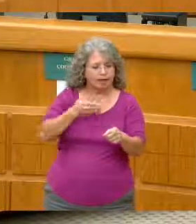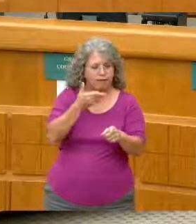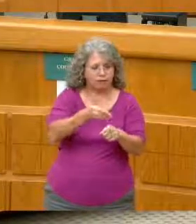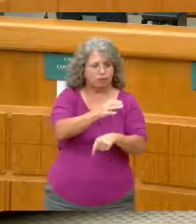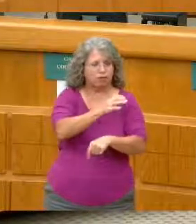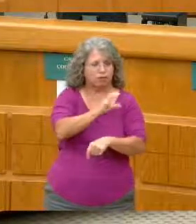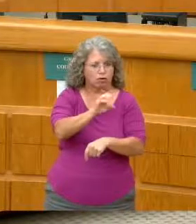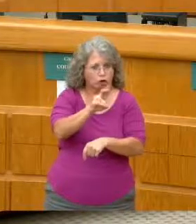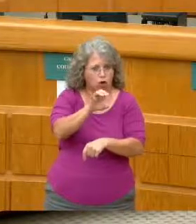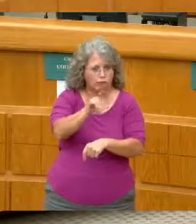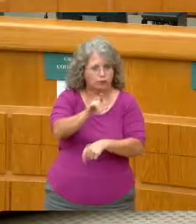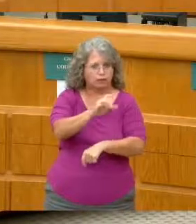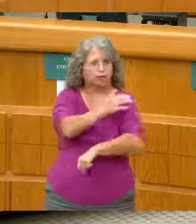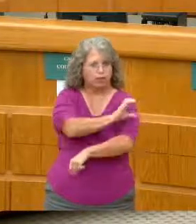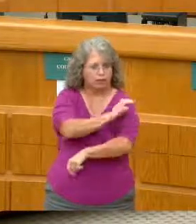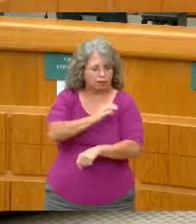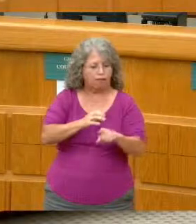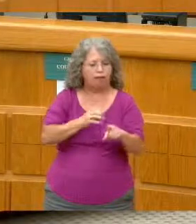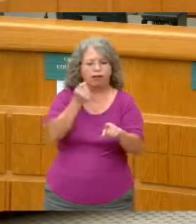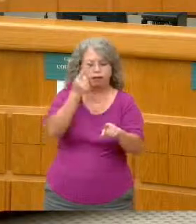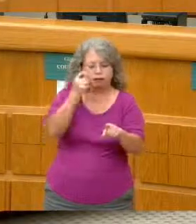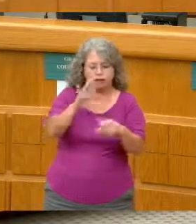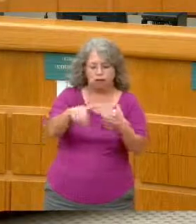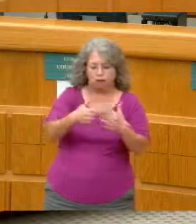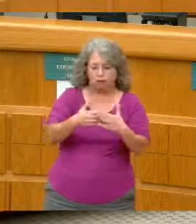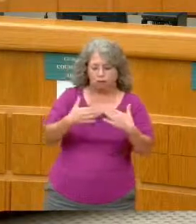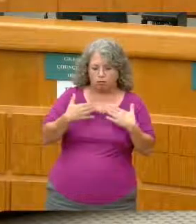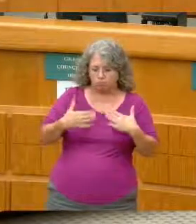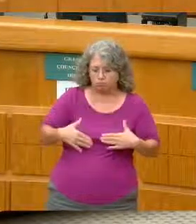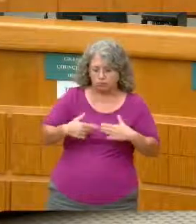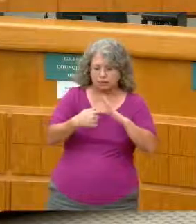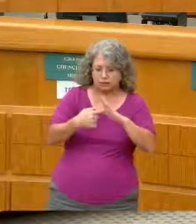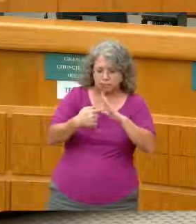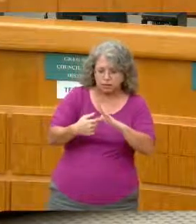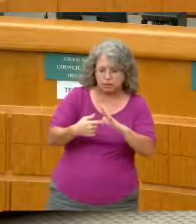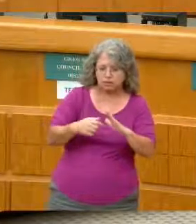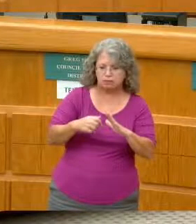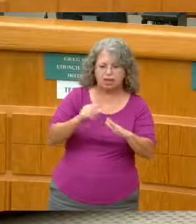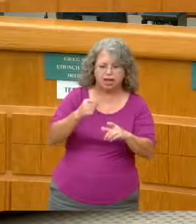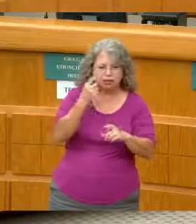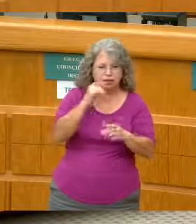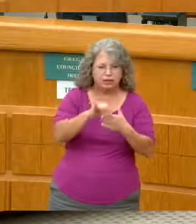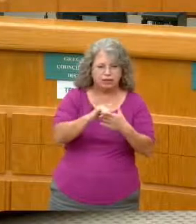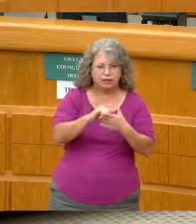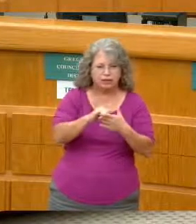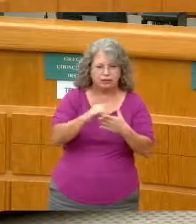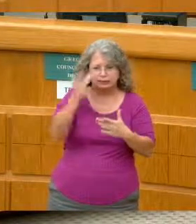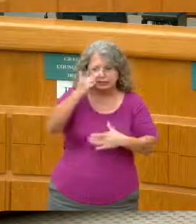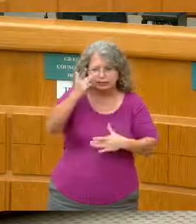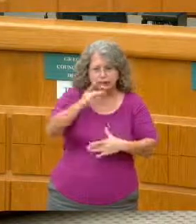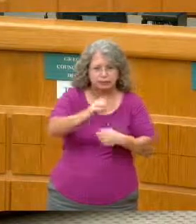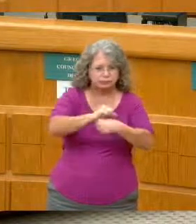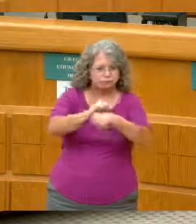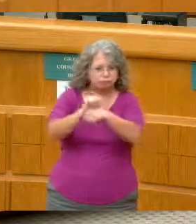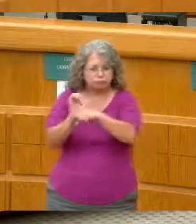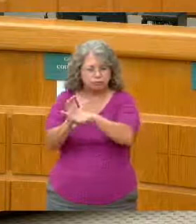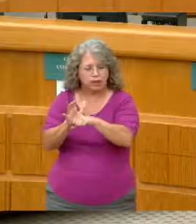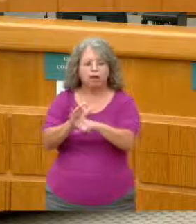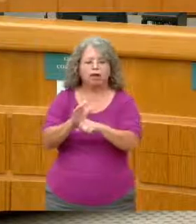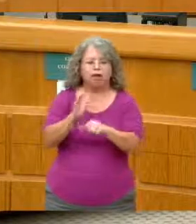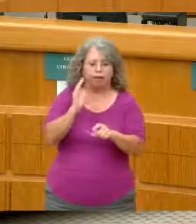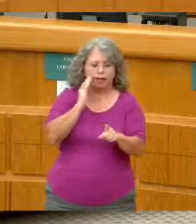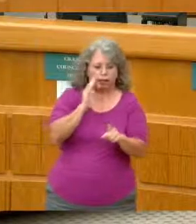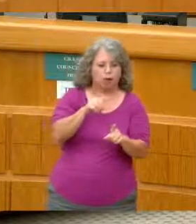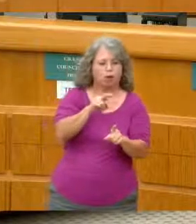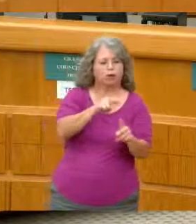826-8019. And the staff at the COVID clinic, as I said, understand symptoms. They understand how the disease progresses. They know